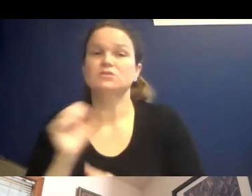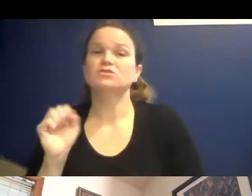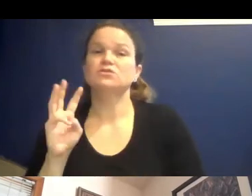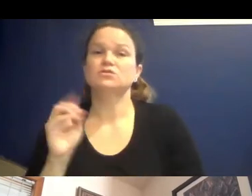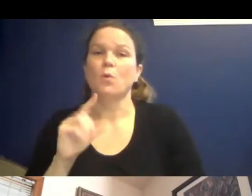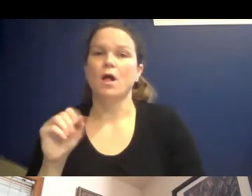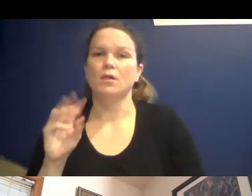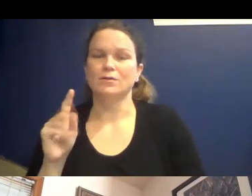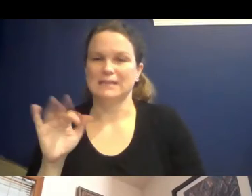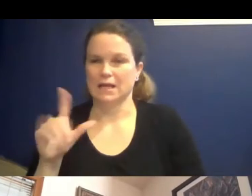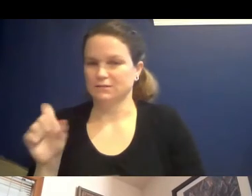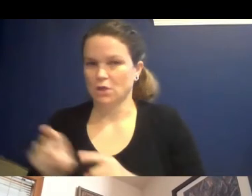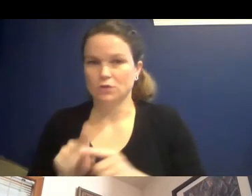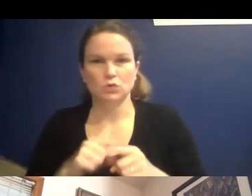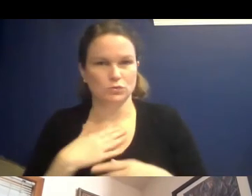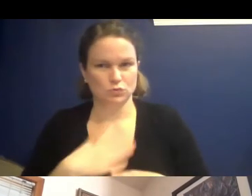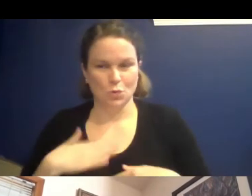very much.